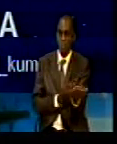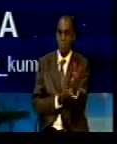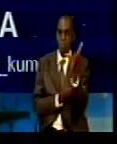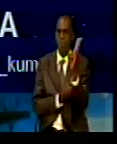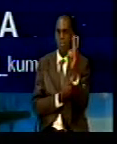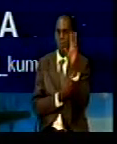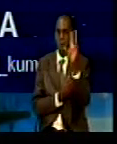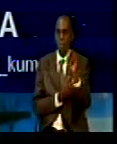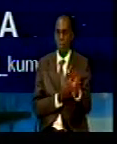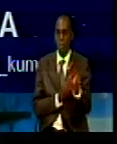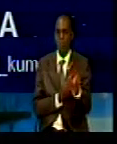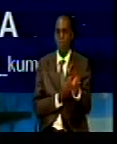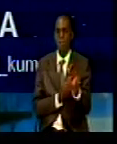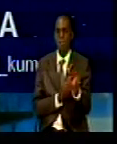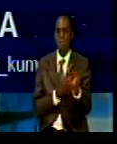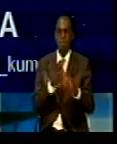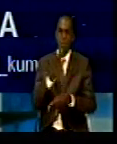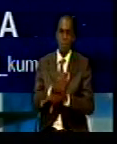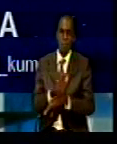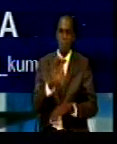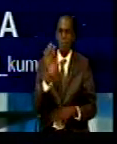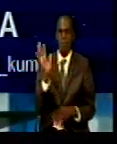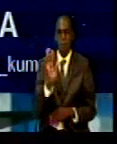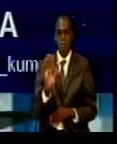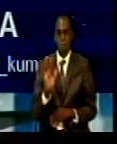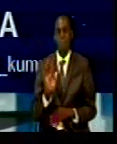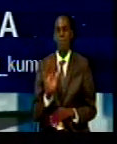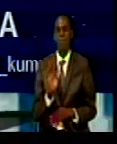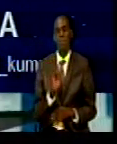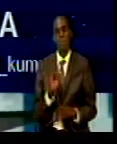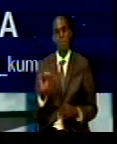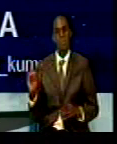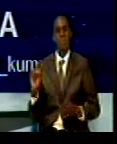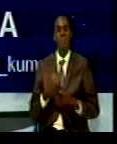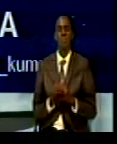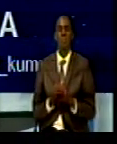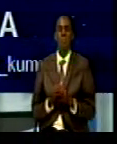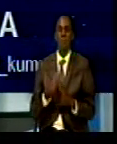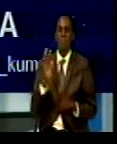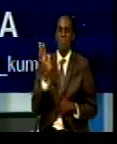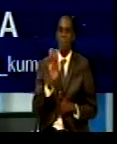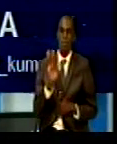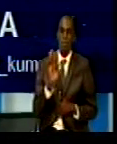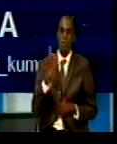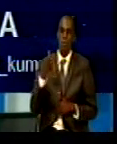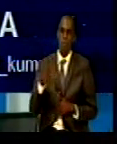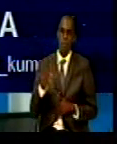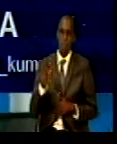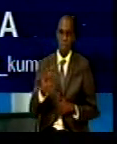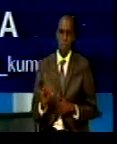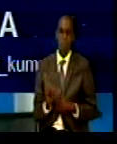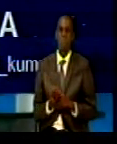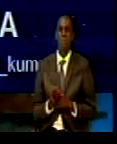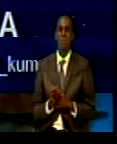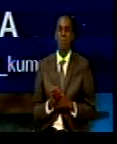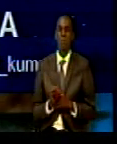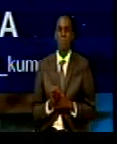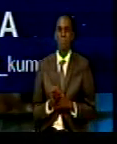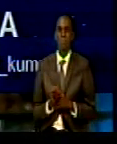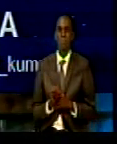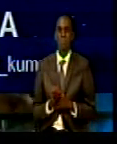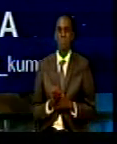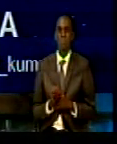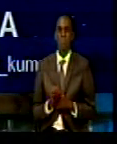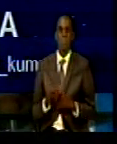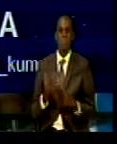evening, 5 o'clock. 5 p.m. in the evening, we have the